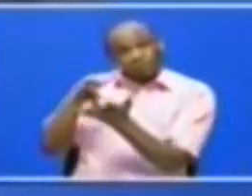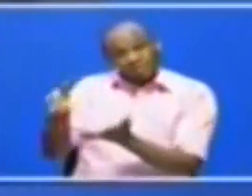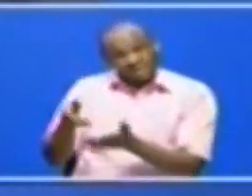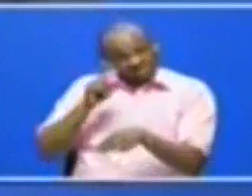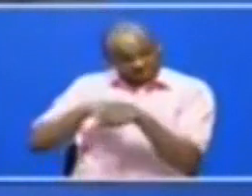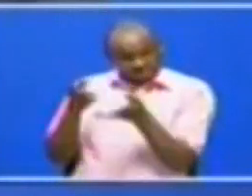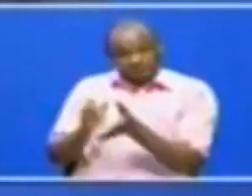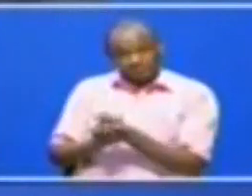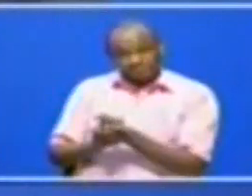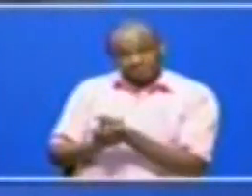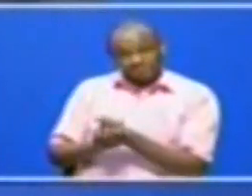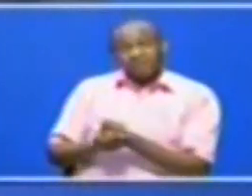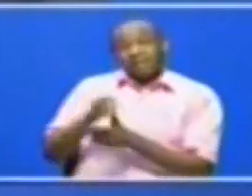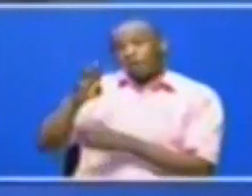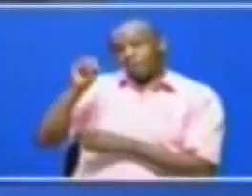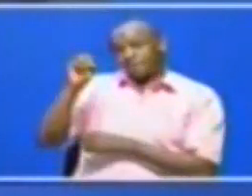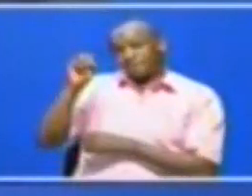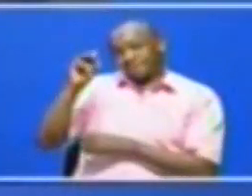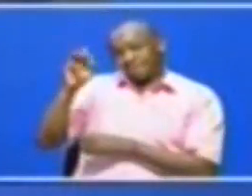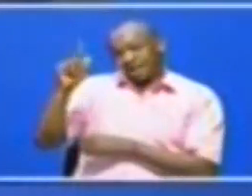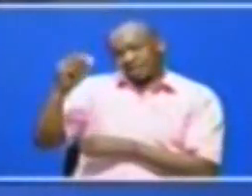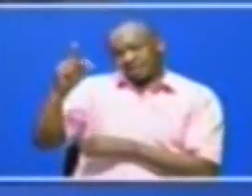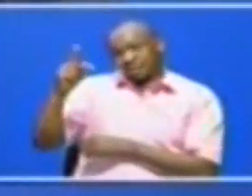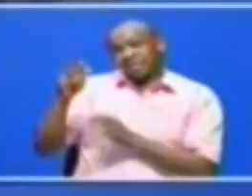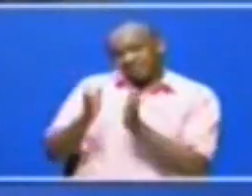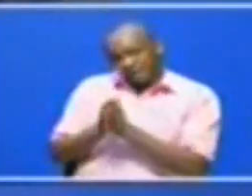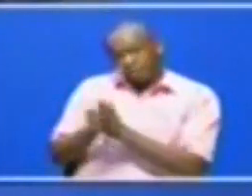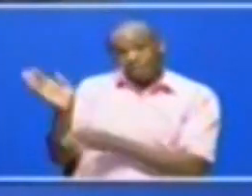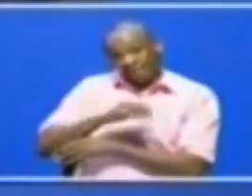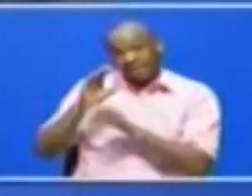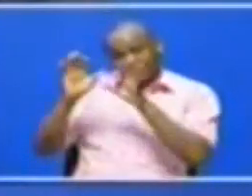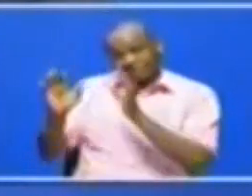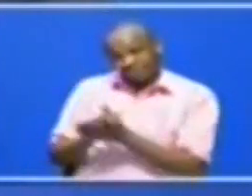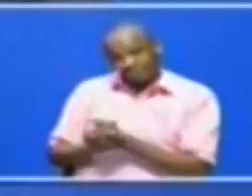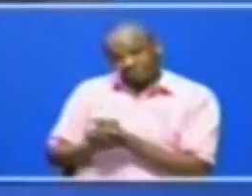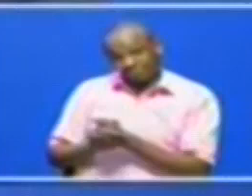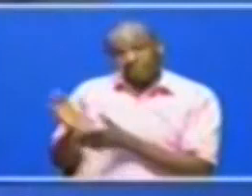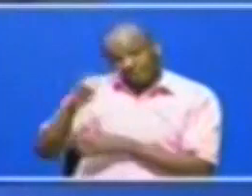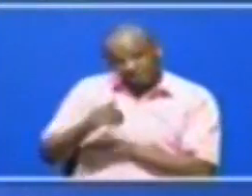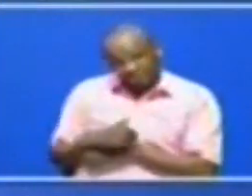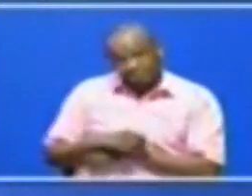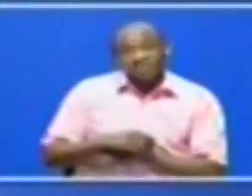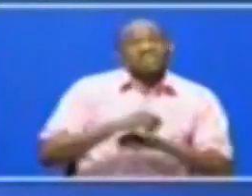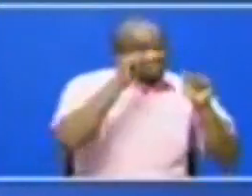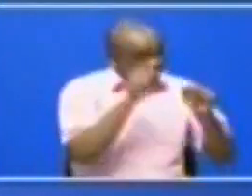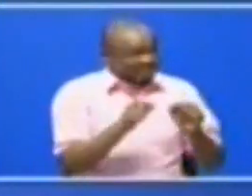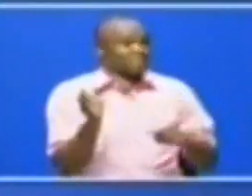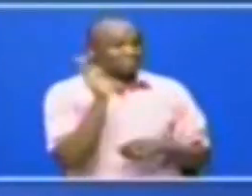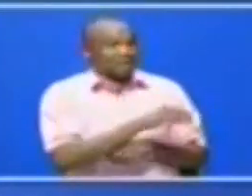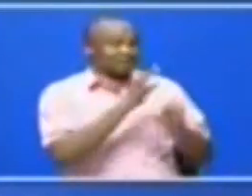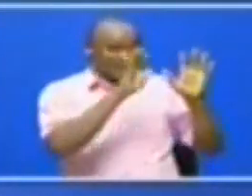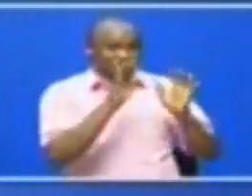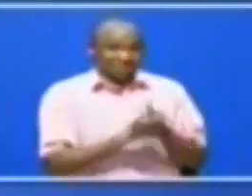this time round. Mark, before I get to your final comments, we're back in campaigns again. Yes, absolutely. Absolutely, we're back in